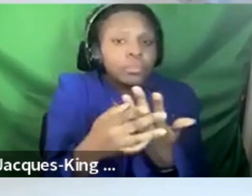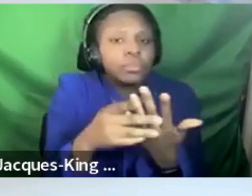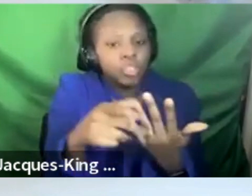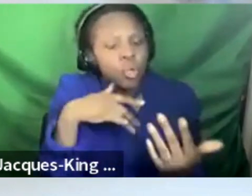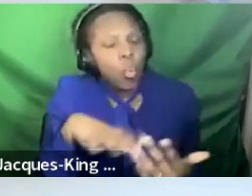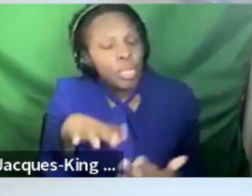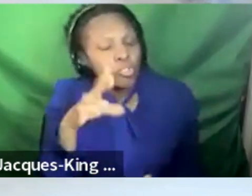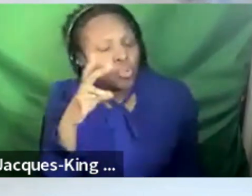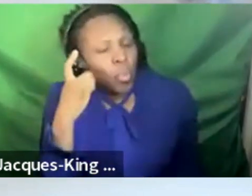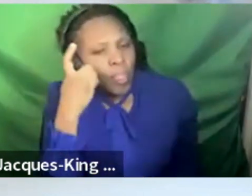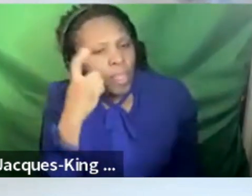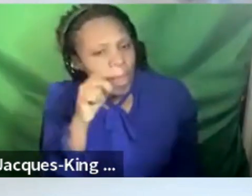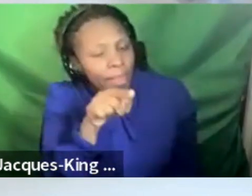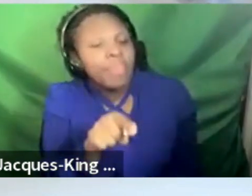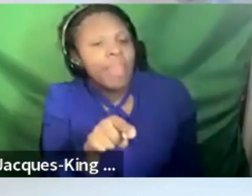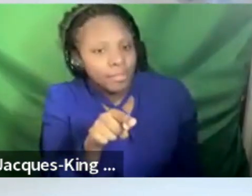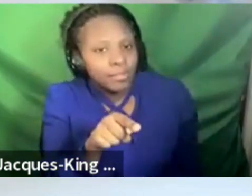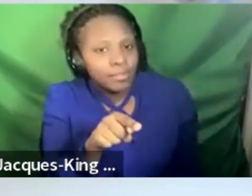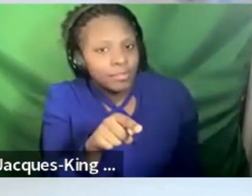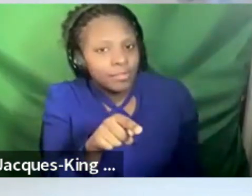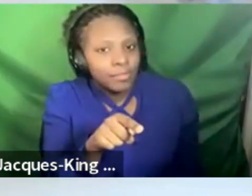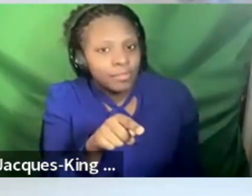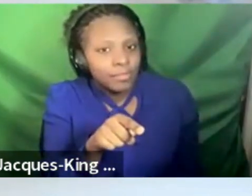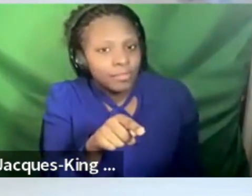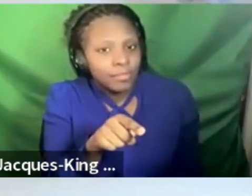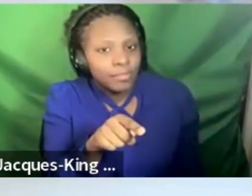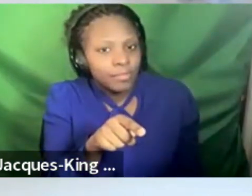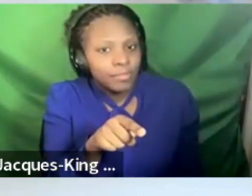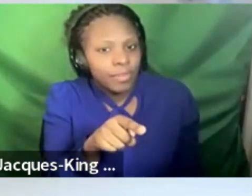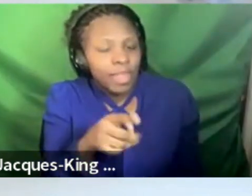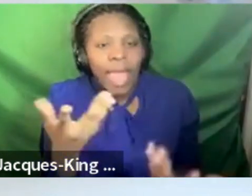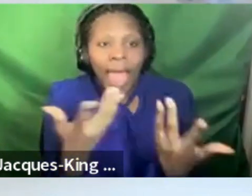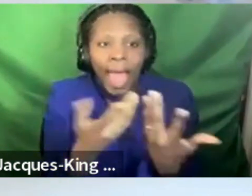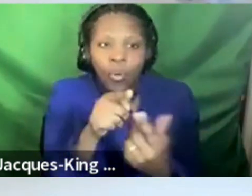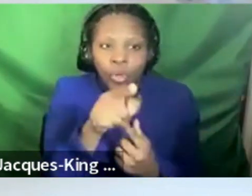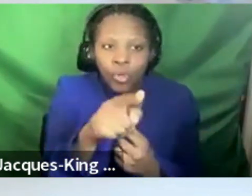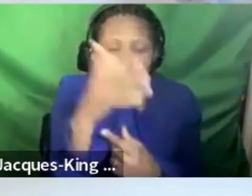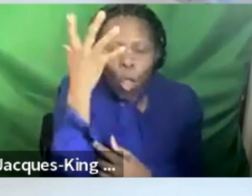of the fairies, and so that's what you want to think about.